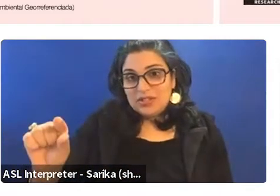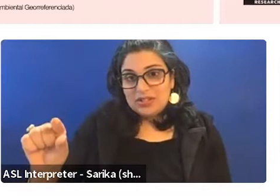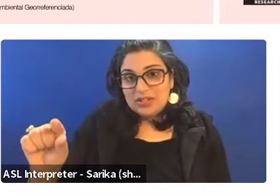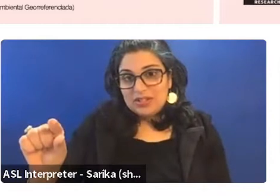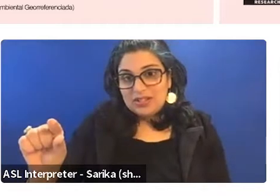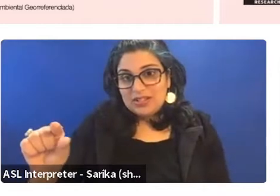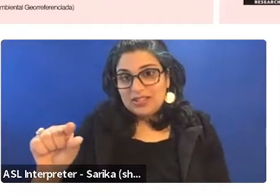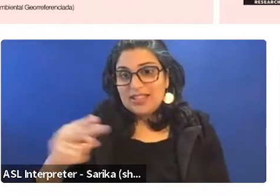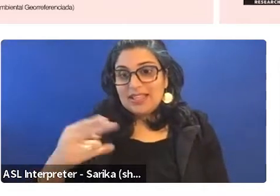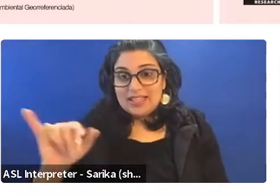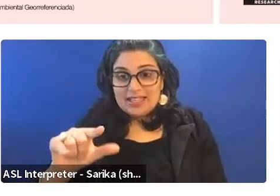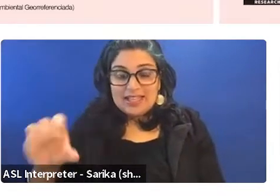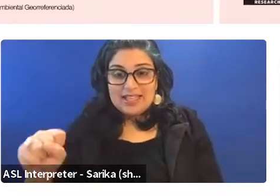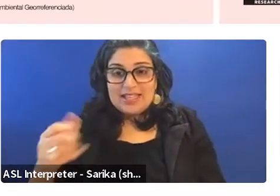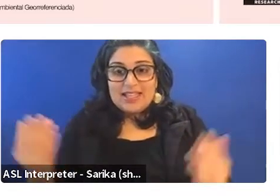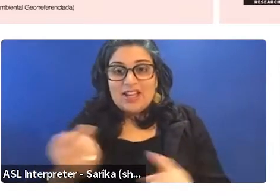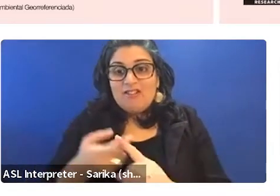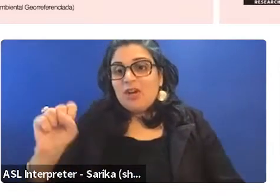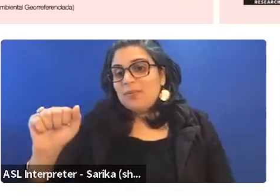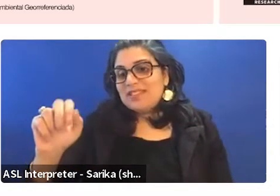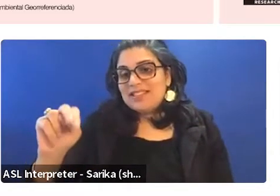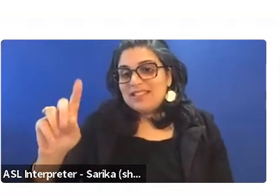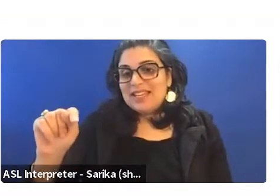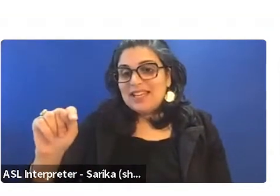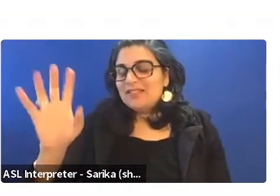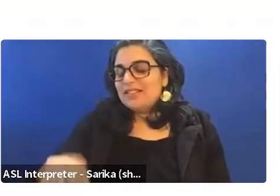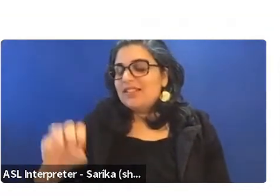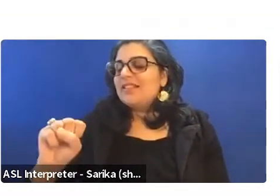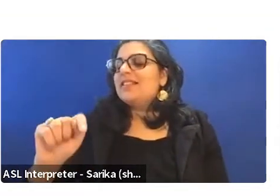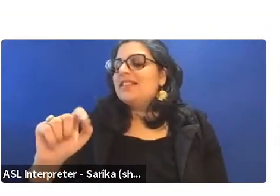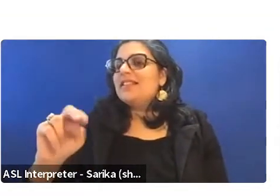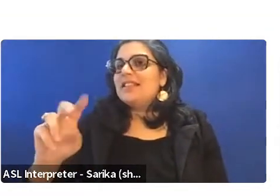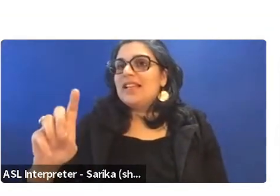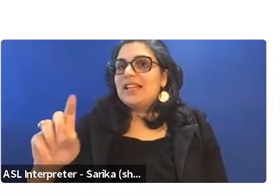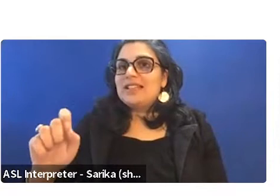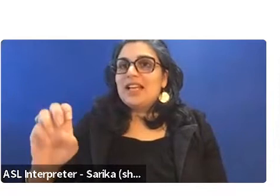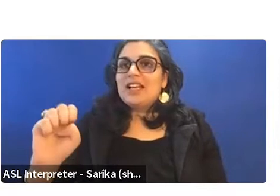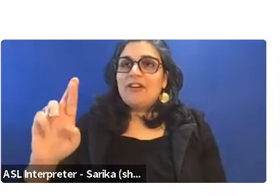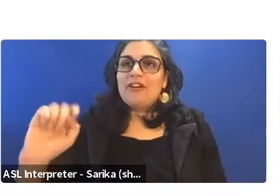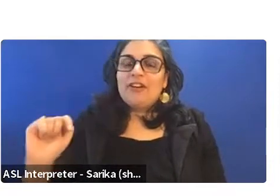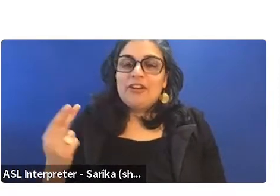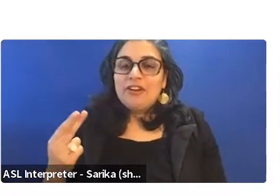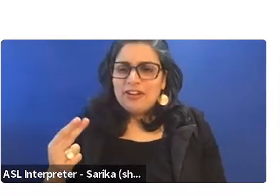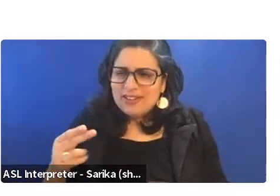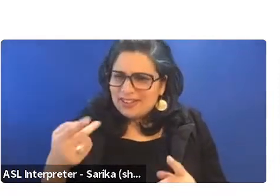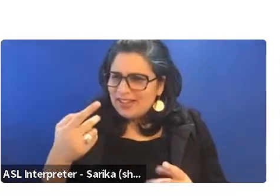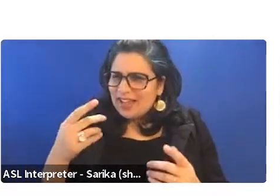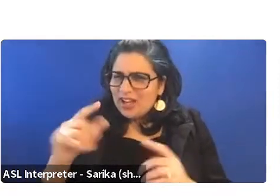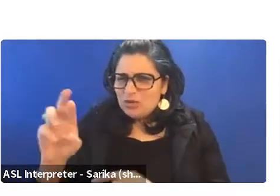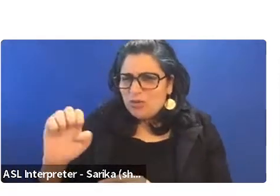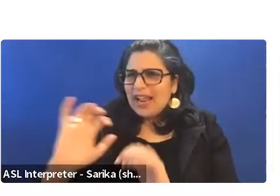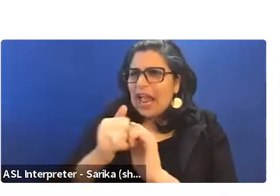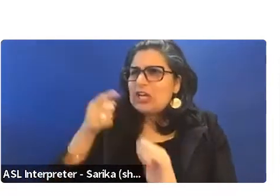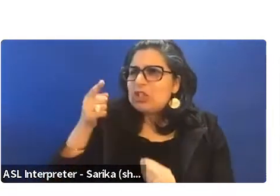here from Stand Earth to, share a little bit with us. Greg, how did you manage